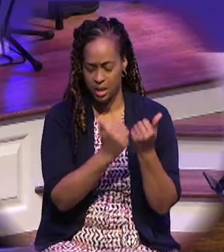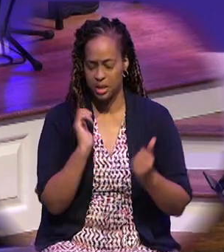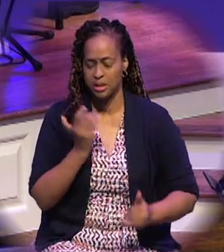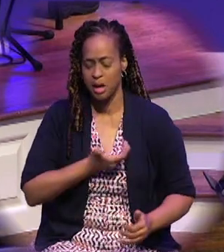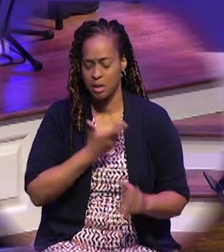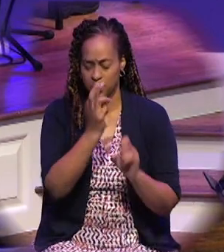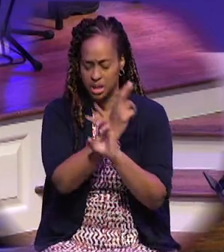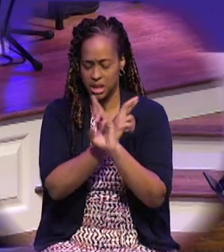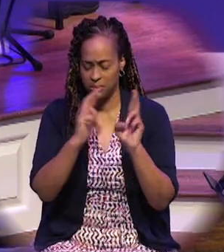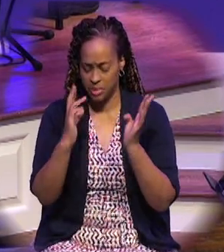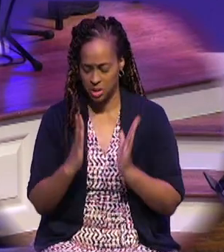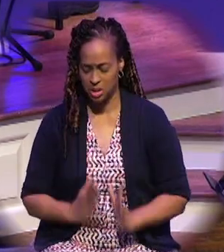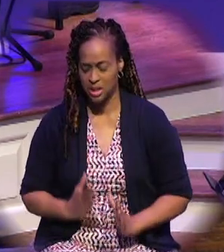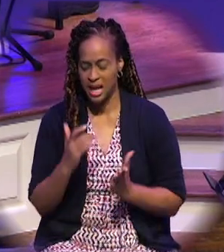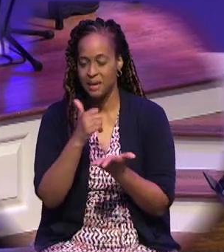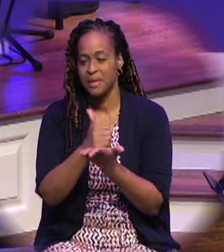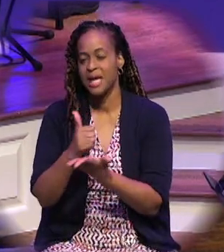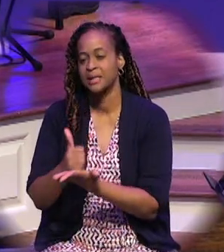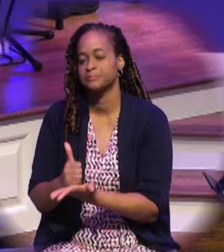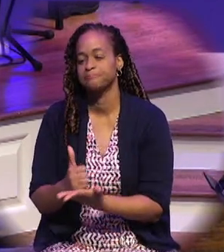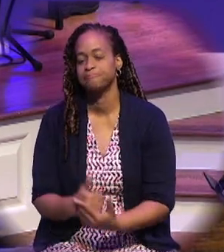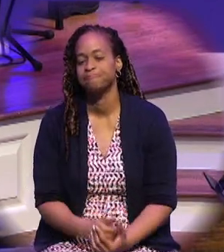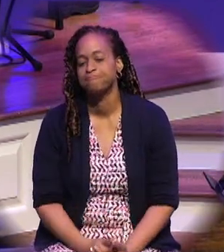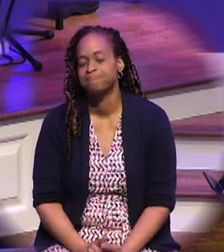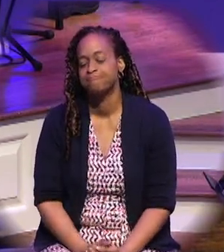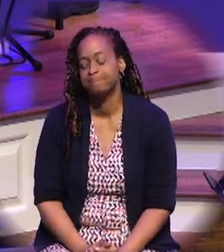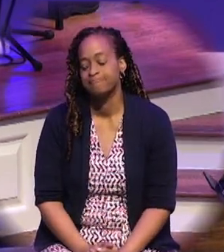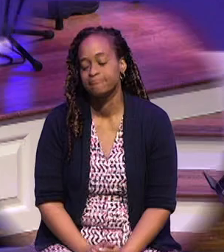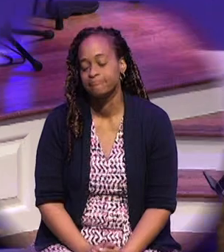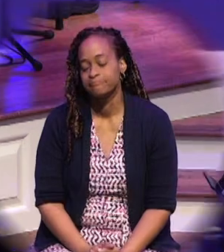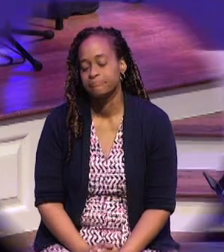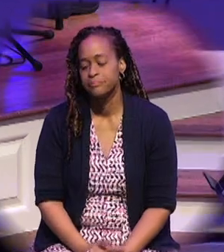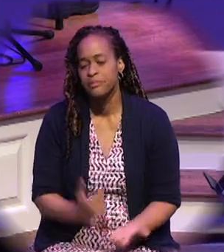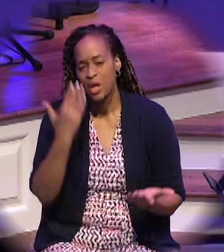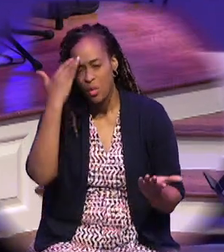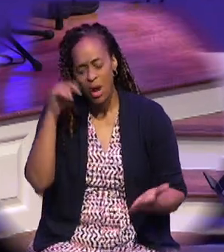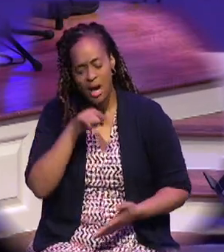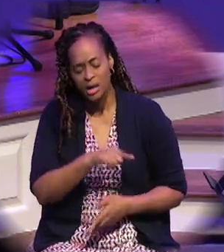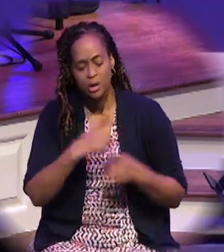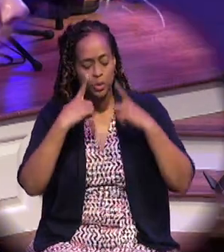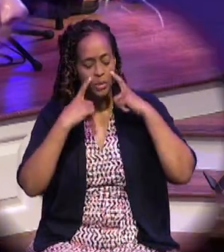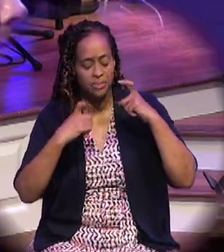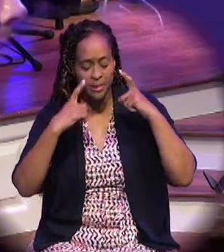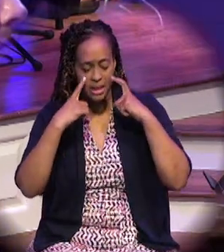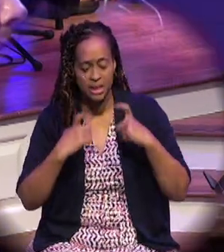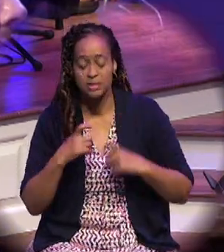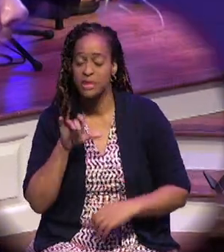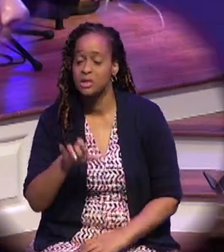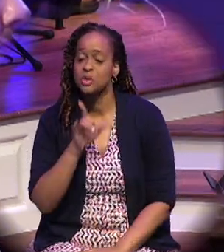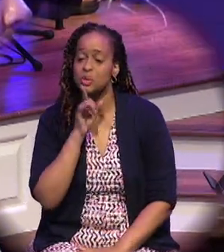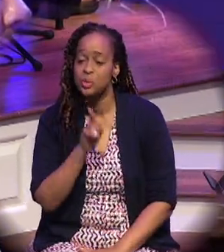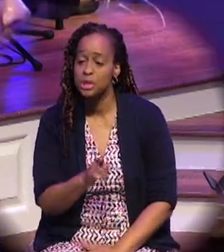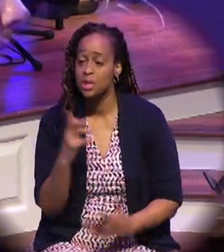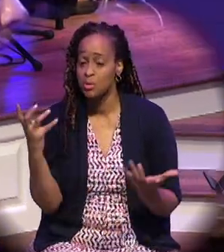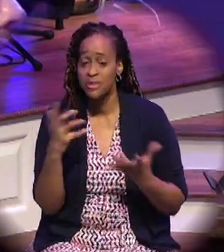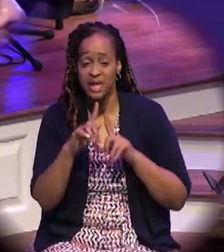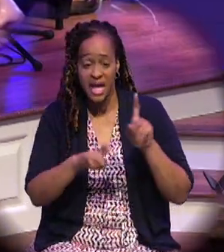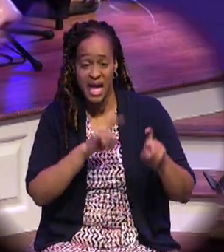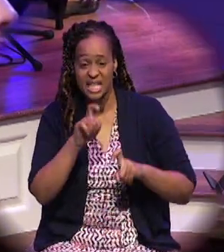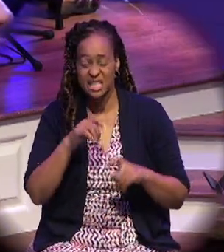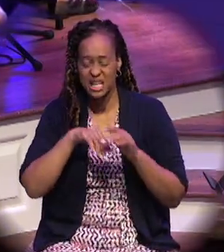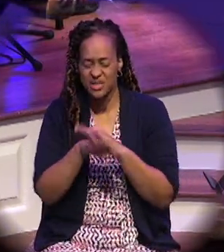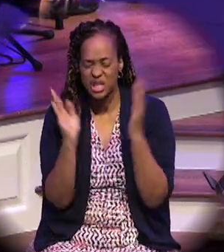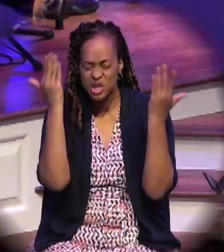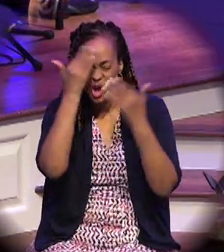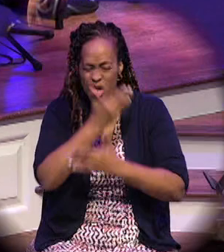our redeemer. Amen. Why are you weeping? That's really what they asked her there in the